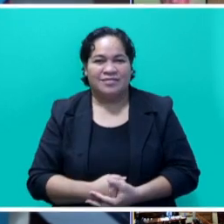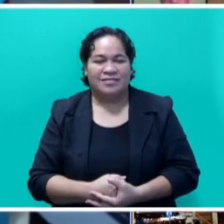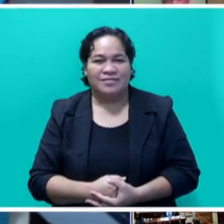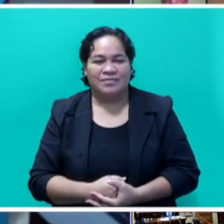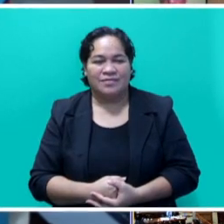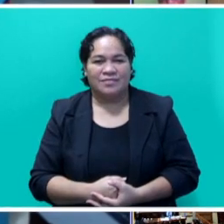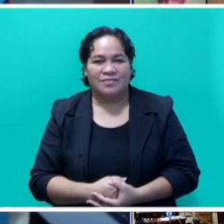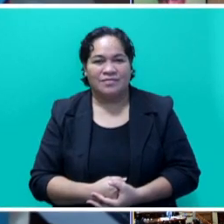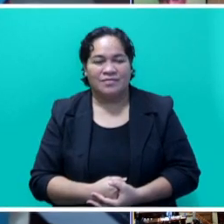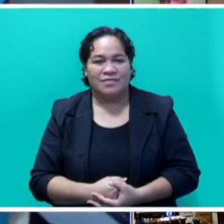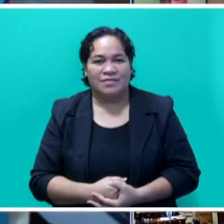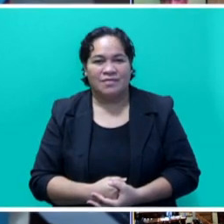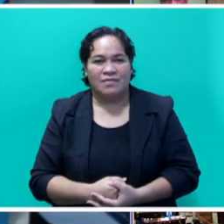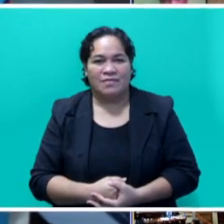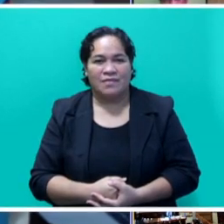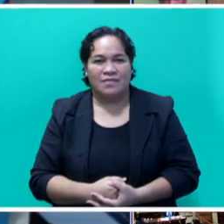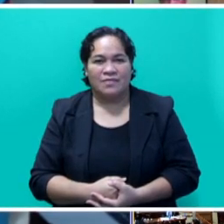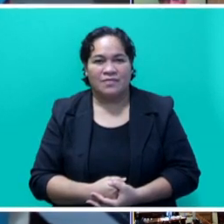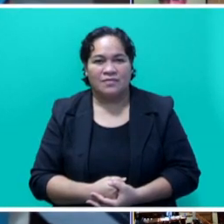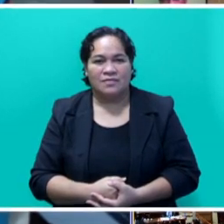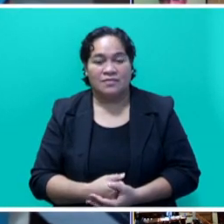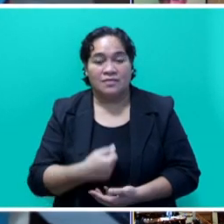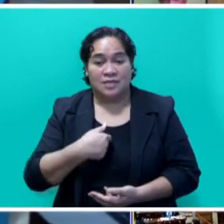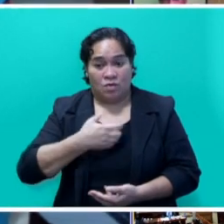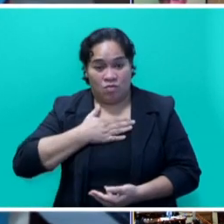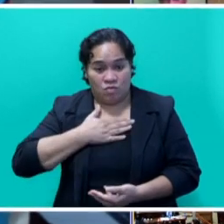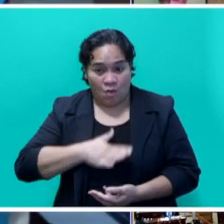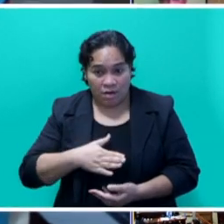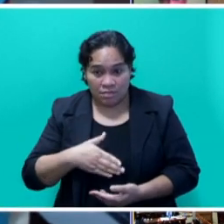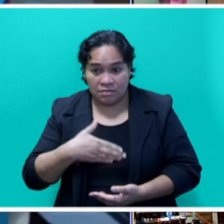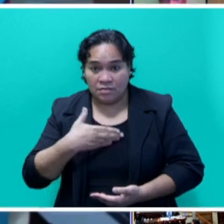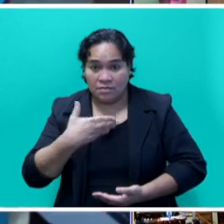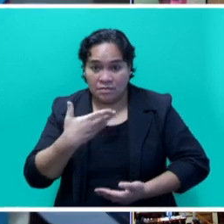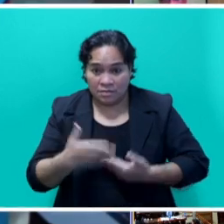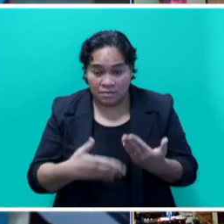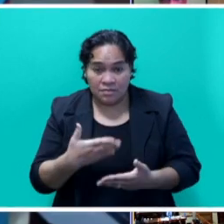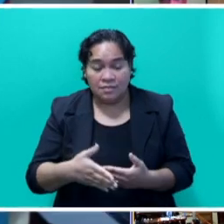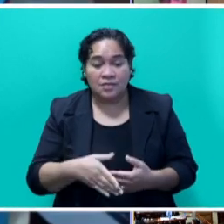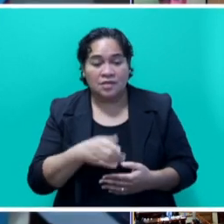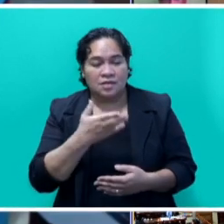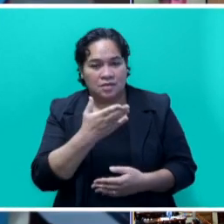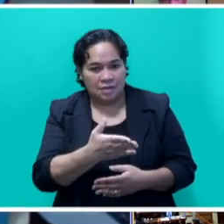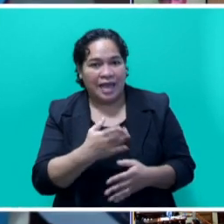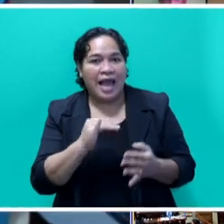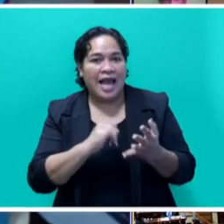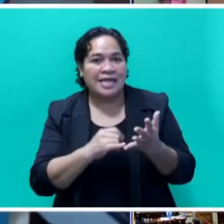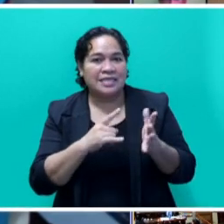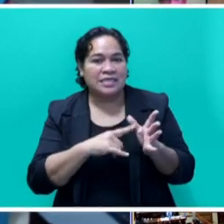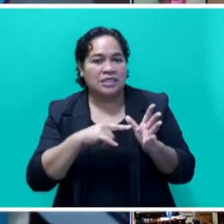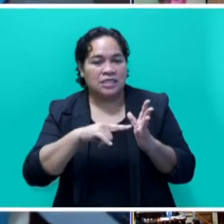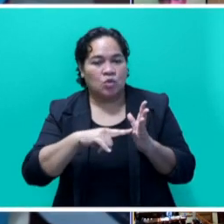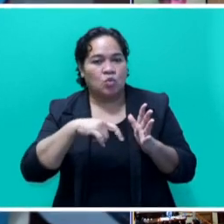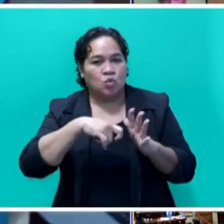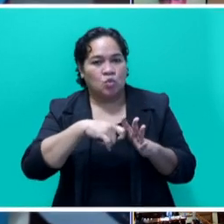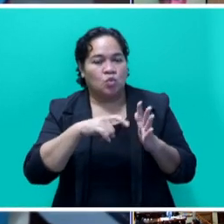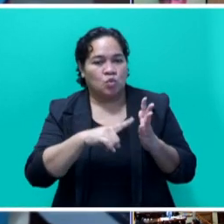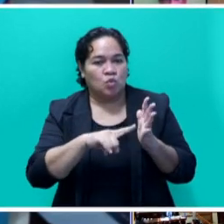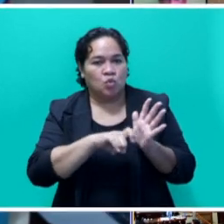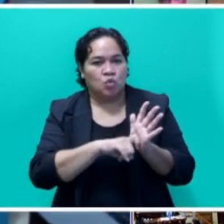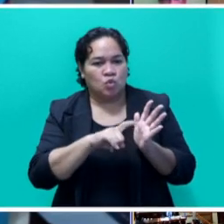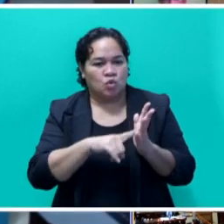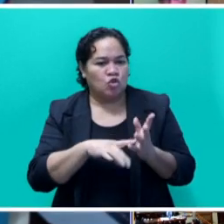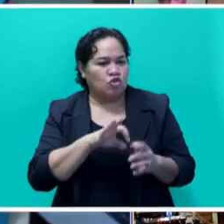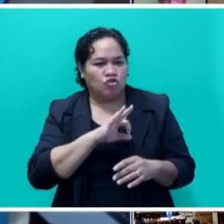Mr. Speaker, I want to tell Honorable Sekuru not to insult the camaraderie of